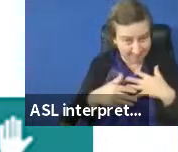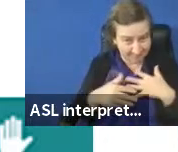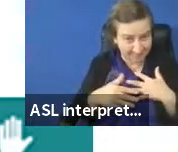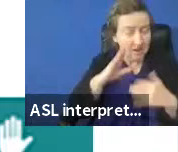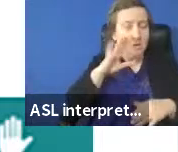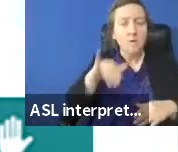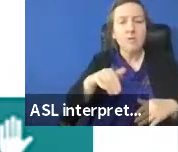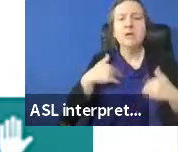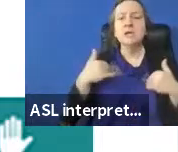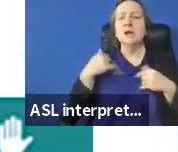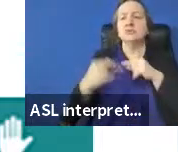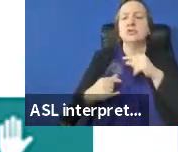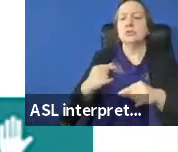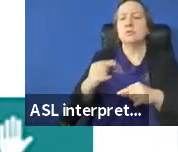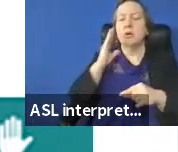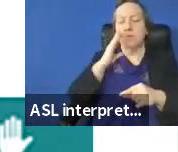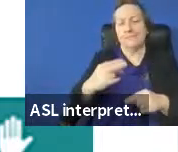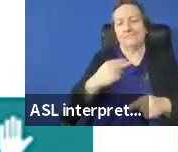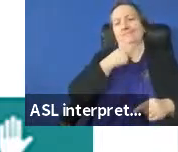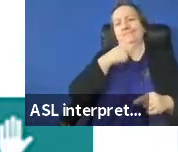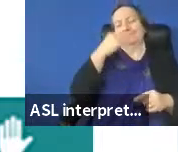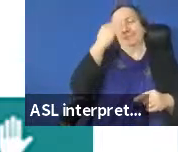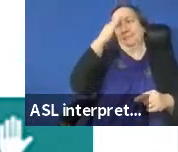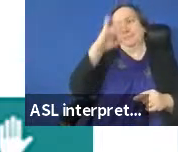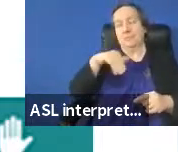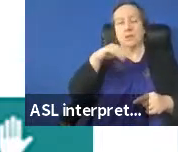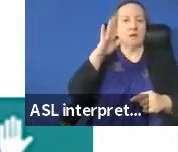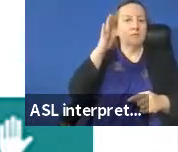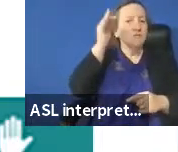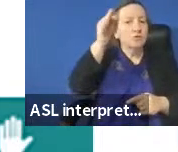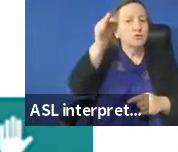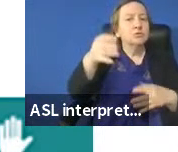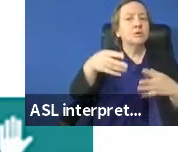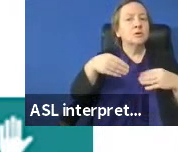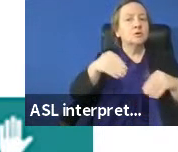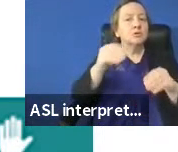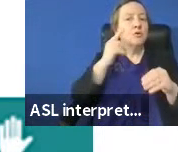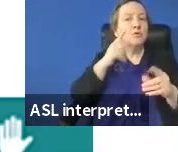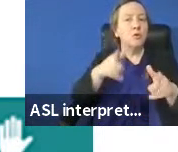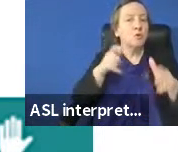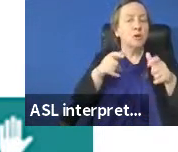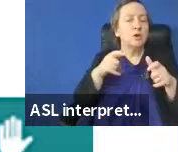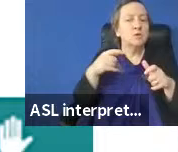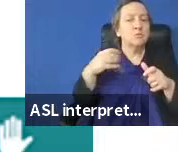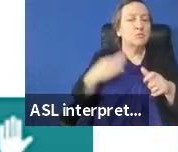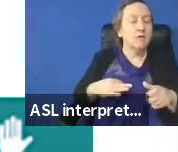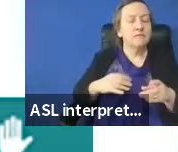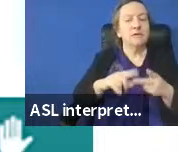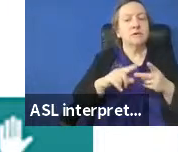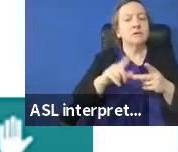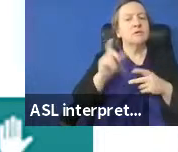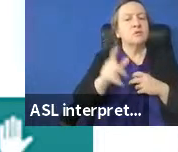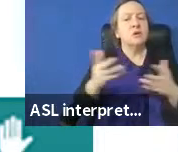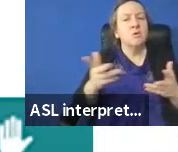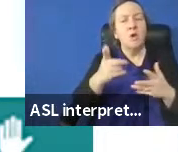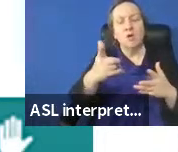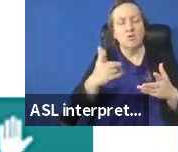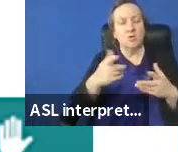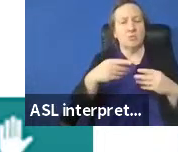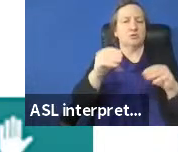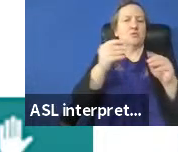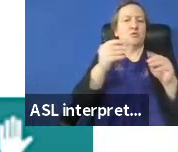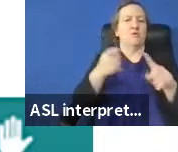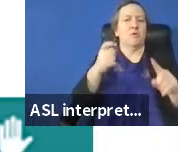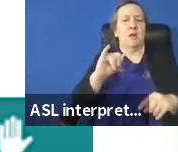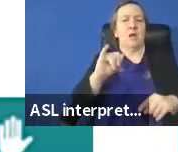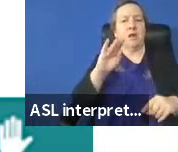younger generations are being saddled with the knowledge that their future is being sold for a quick profit? Question what you're being sold by the IBR leadership